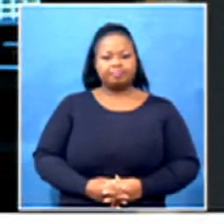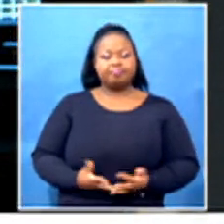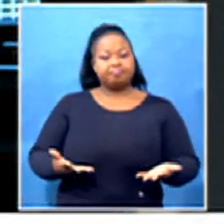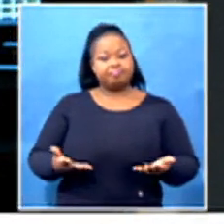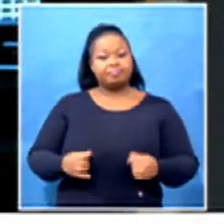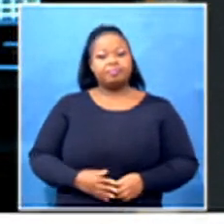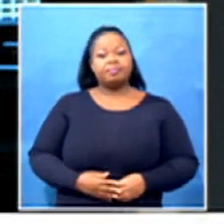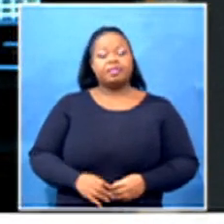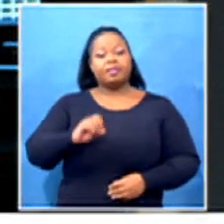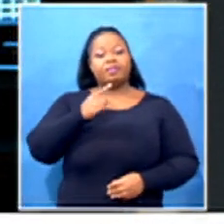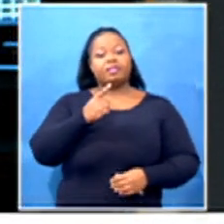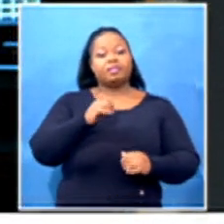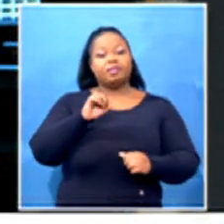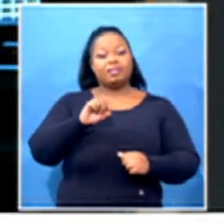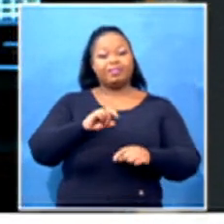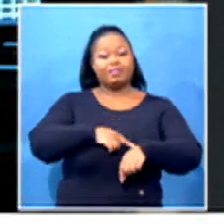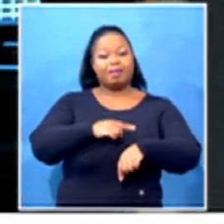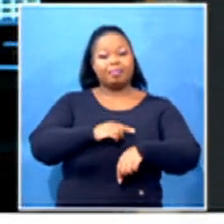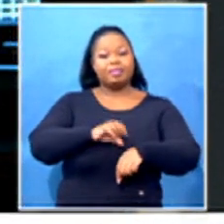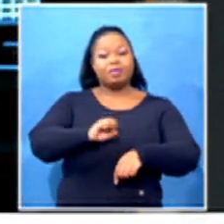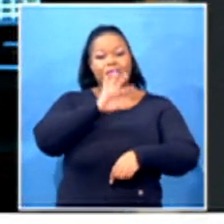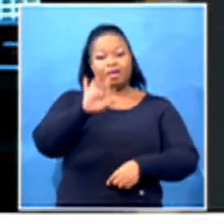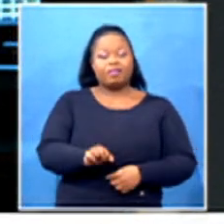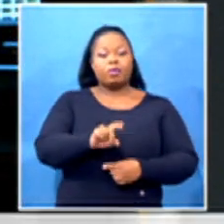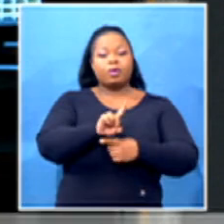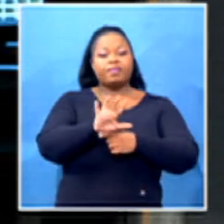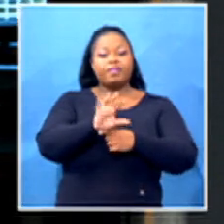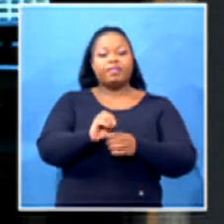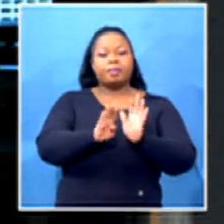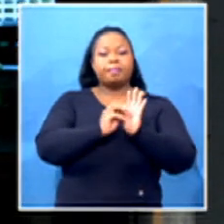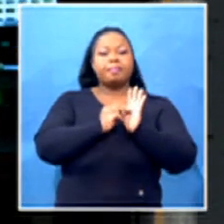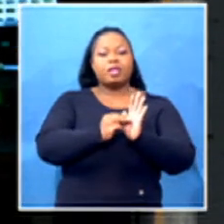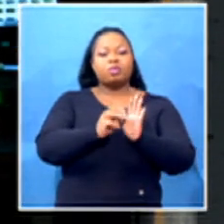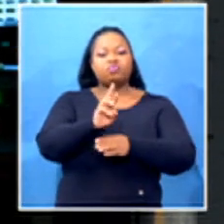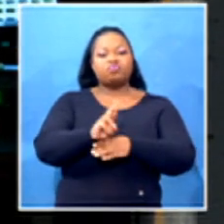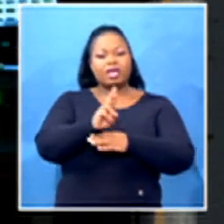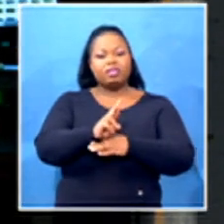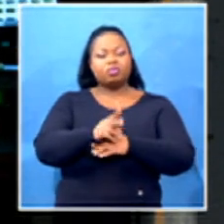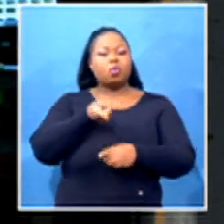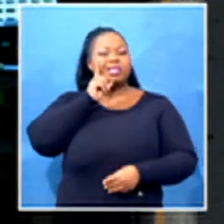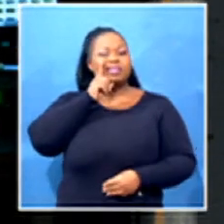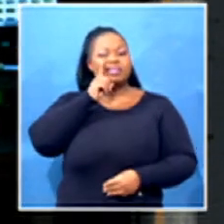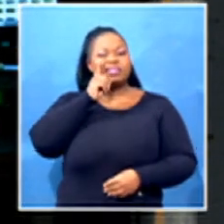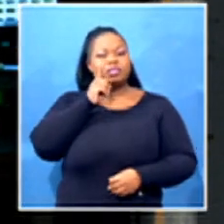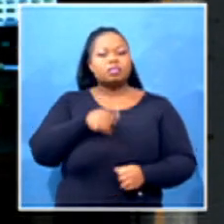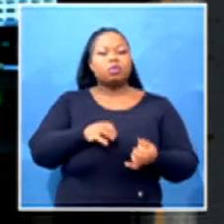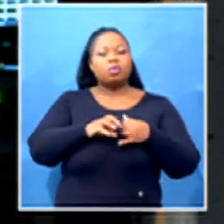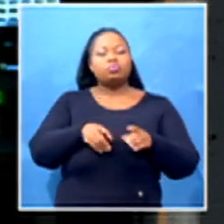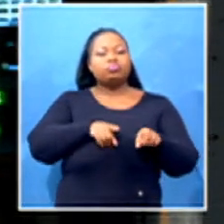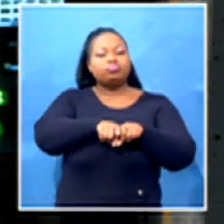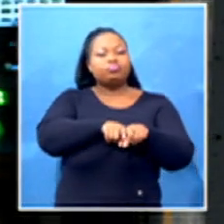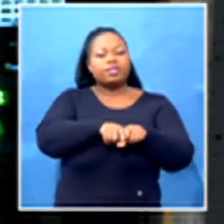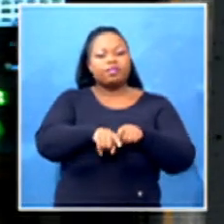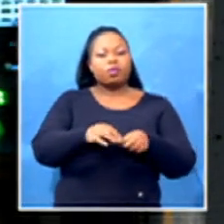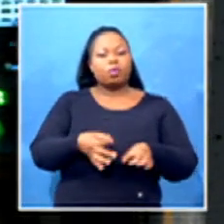Well, in a first for South Africa, a 150 million rand large-scale clinical trial for a COVID-19 vaccine